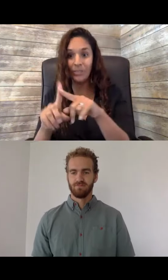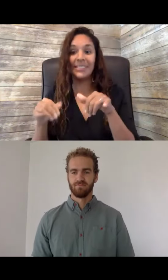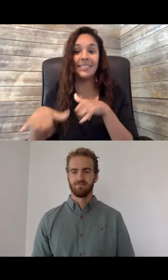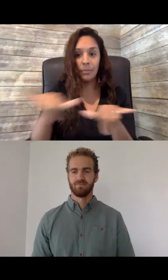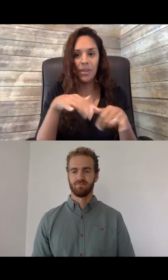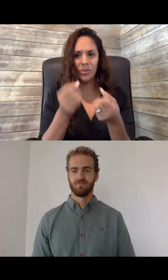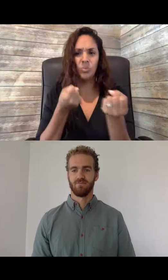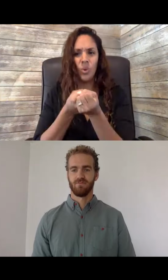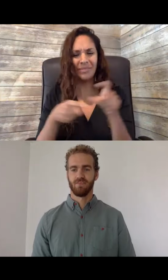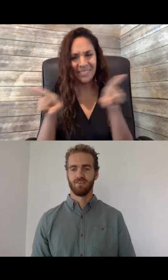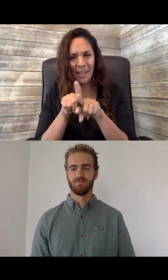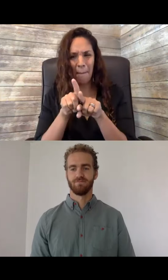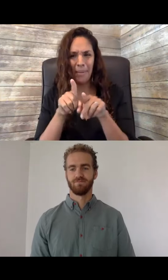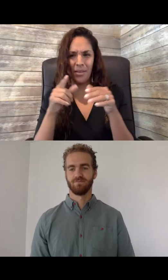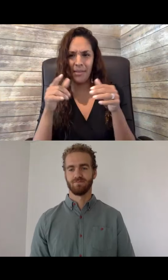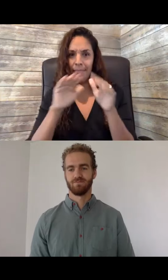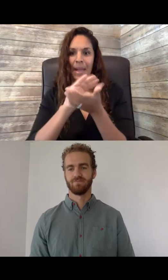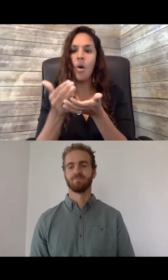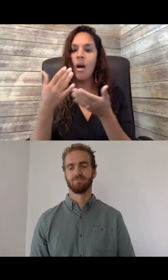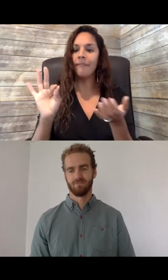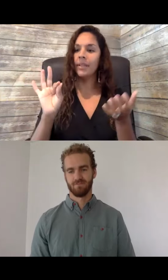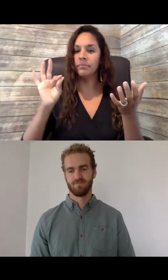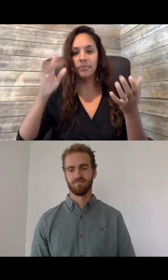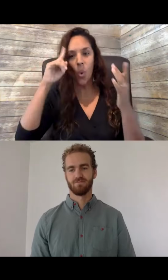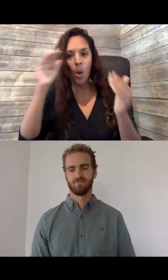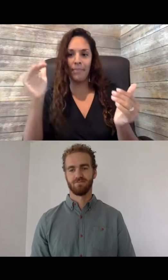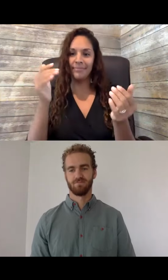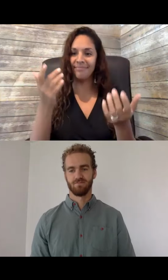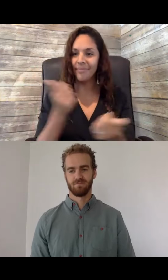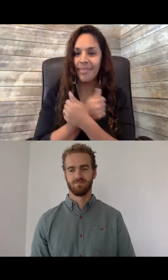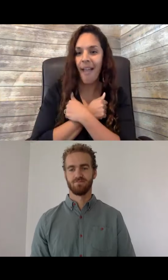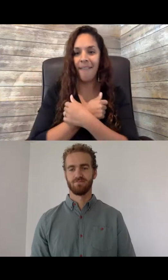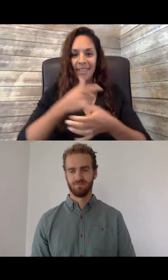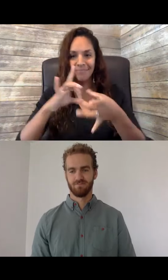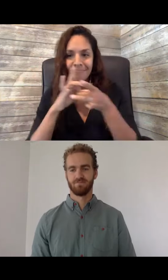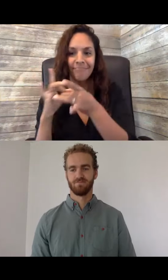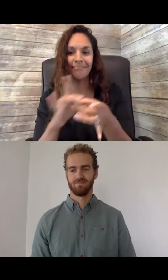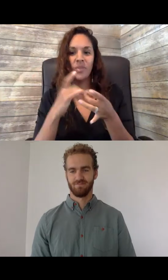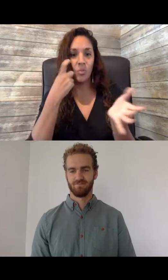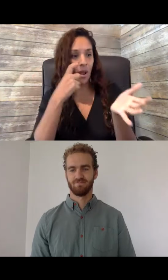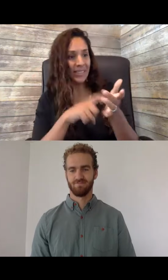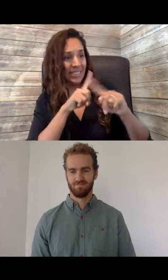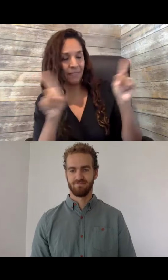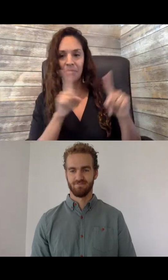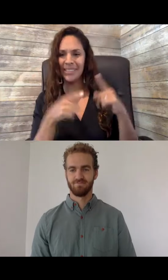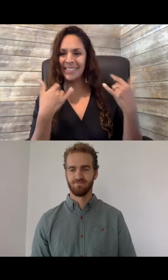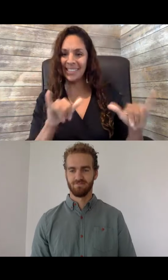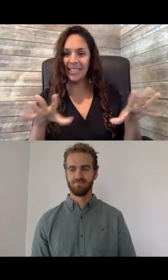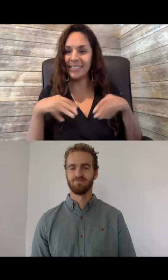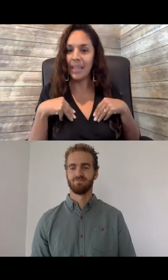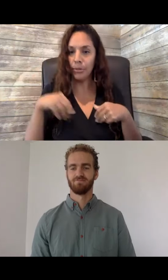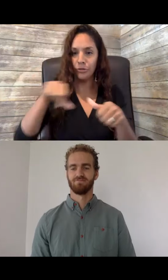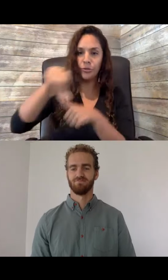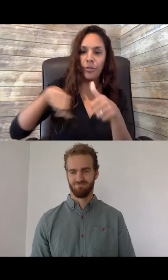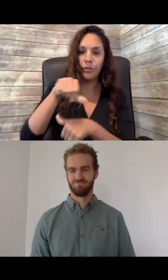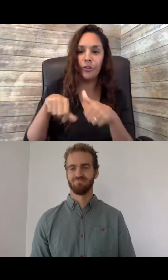it's important that we recognize our differences and our similarities and support and have that same amount of support, the same amount of support and recognition